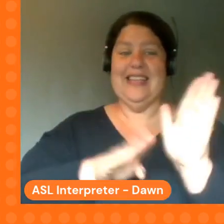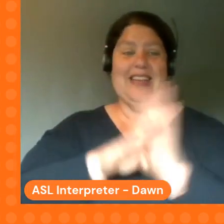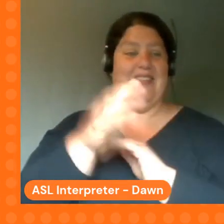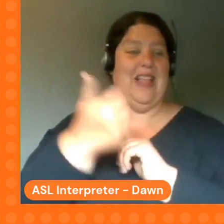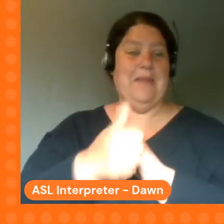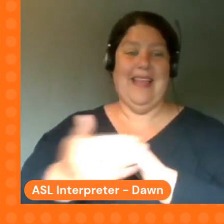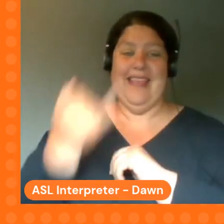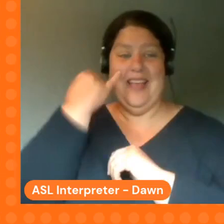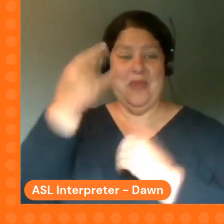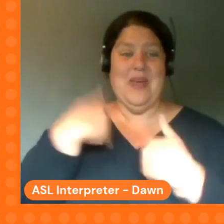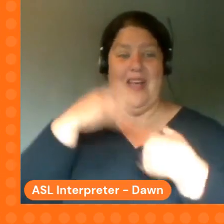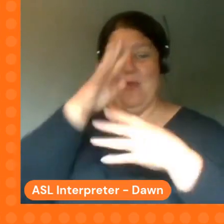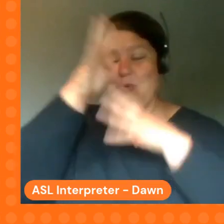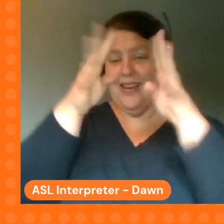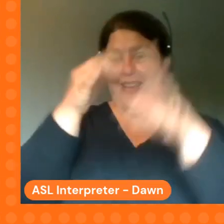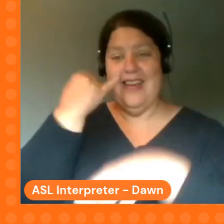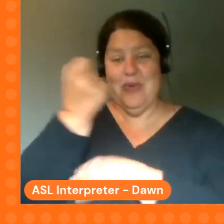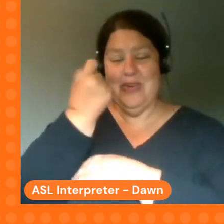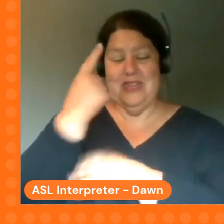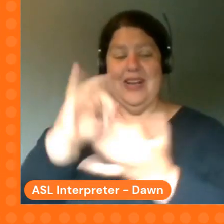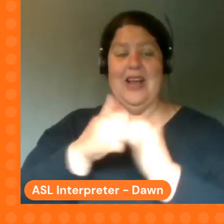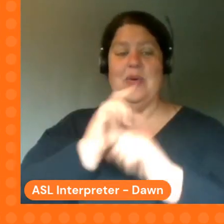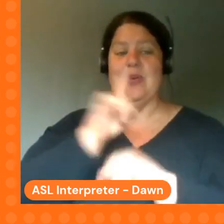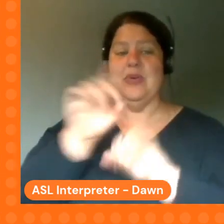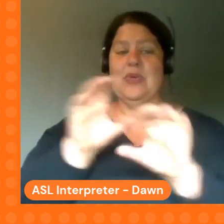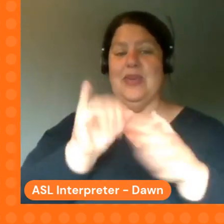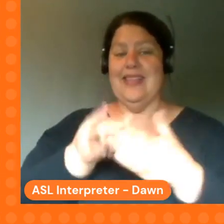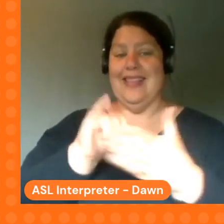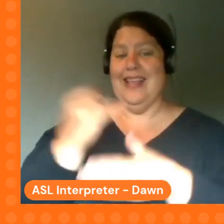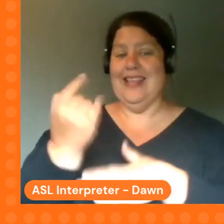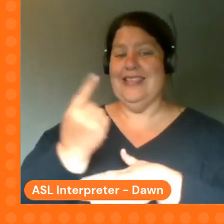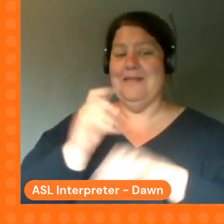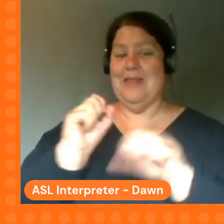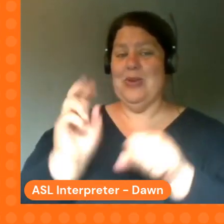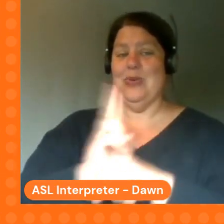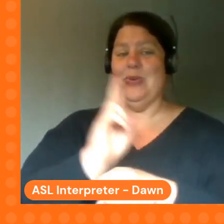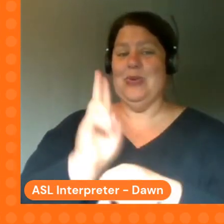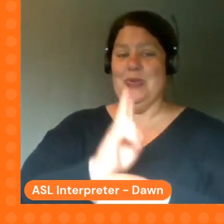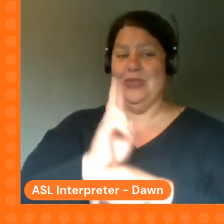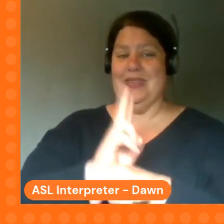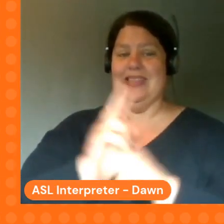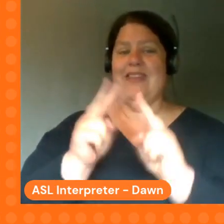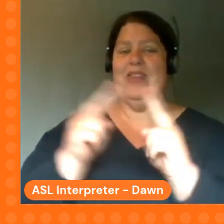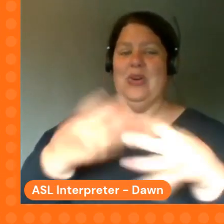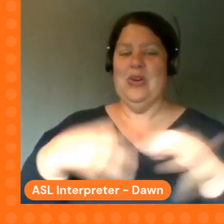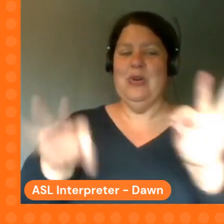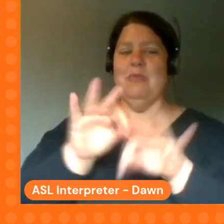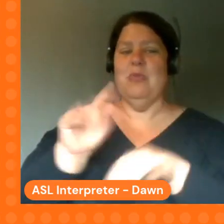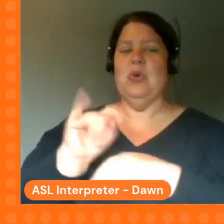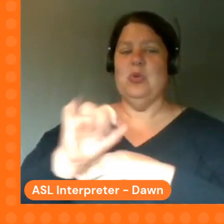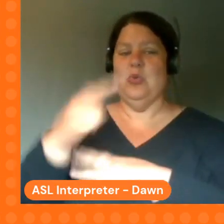you actually do it, it's something that they can use. It's a very vital tool for them in the future.